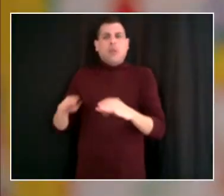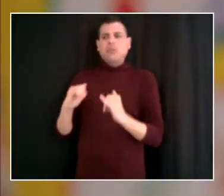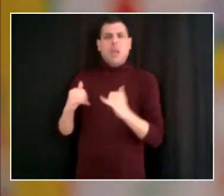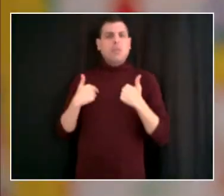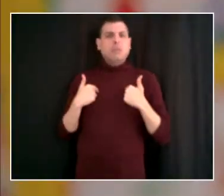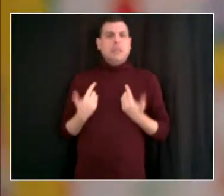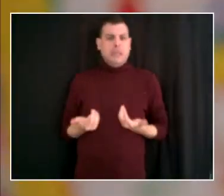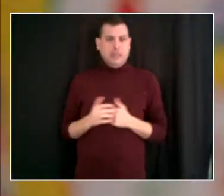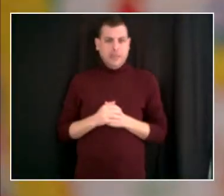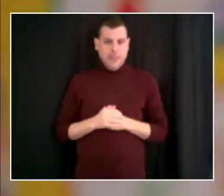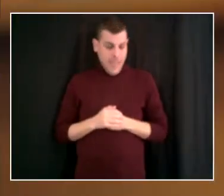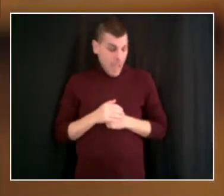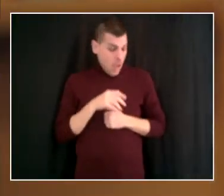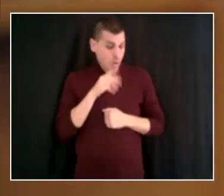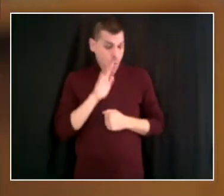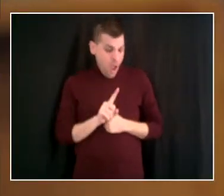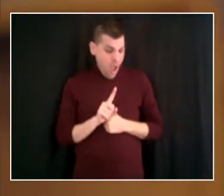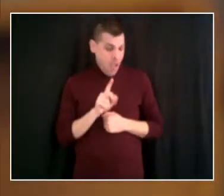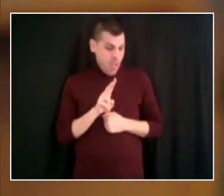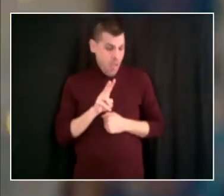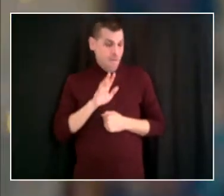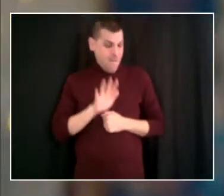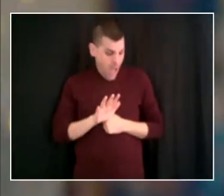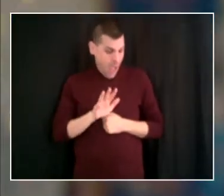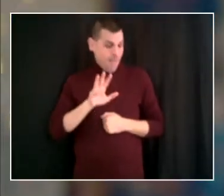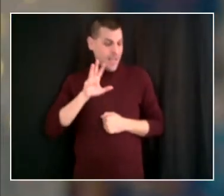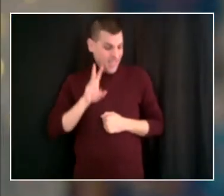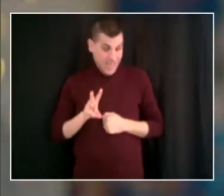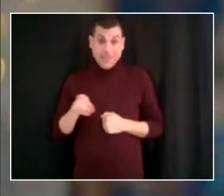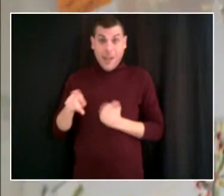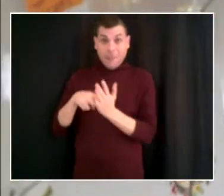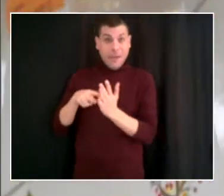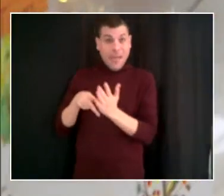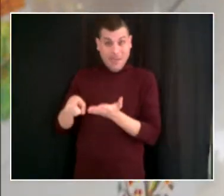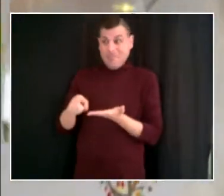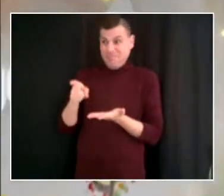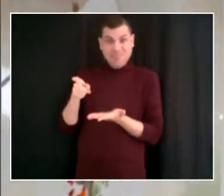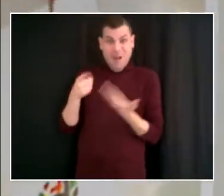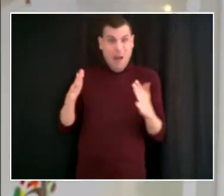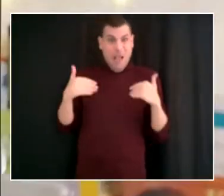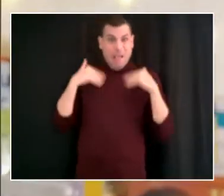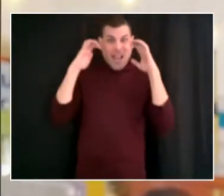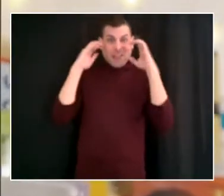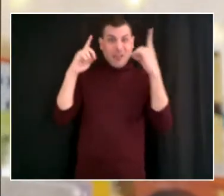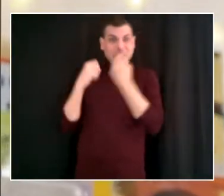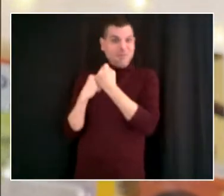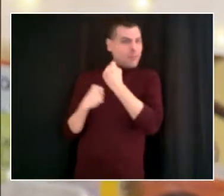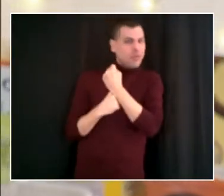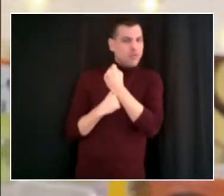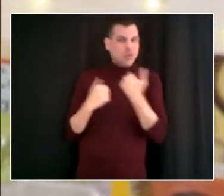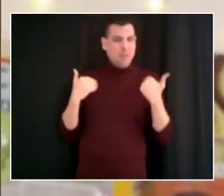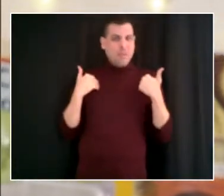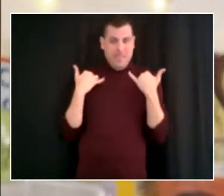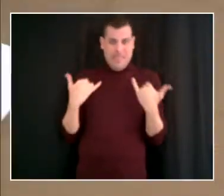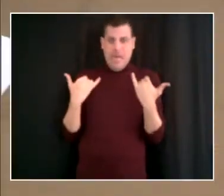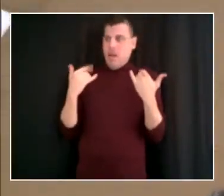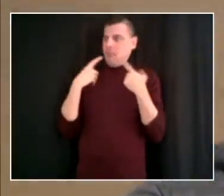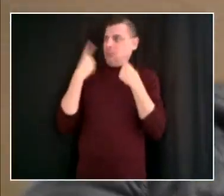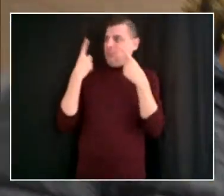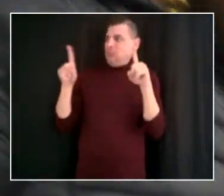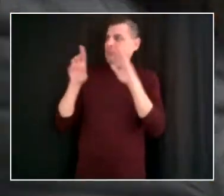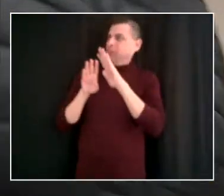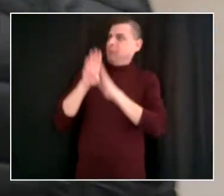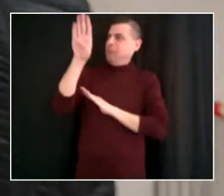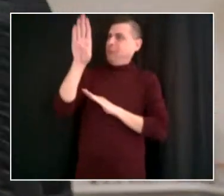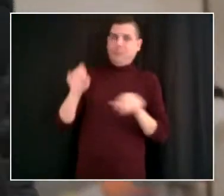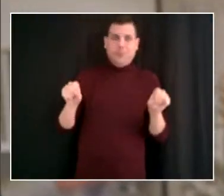5, 6. He has the educational foundation right now to go far in life. E.